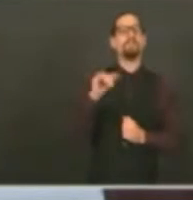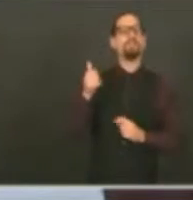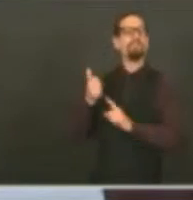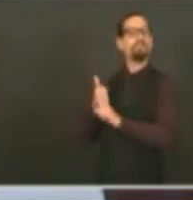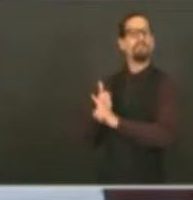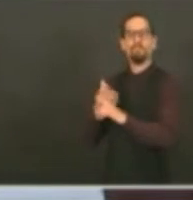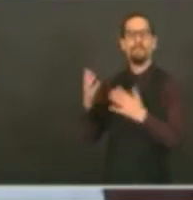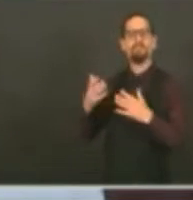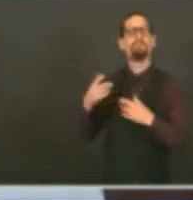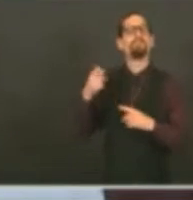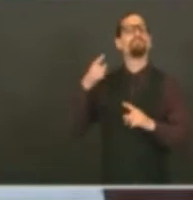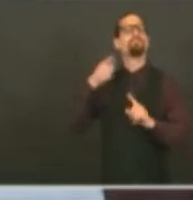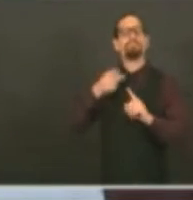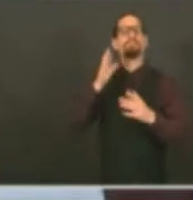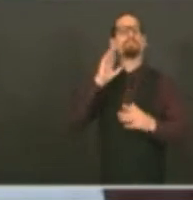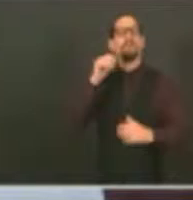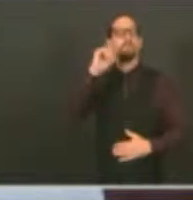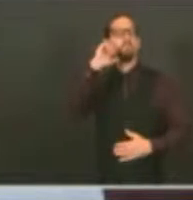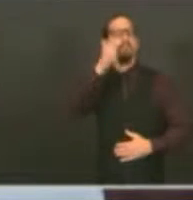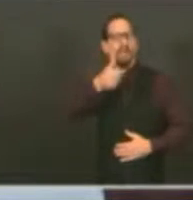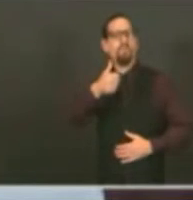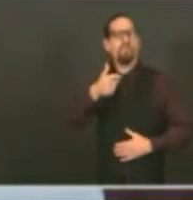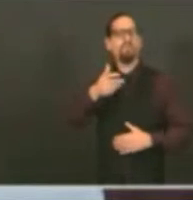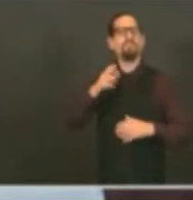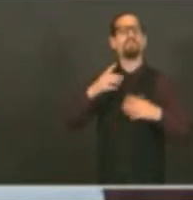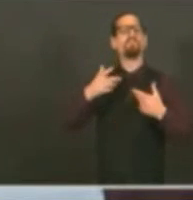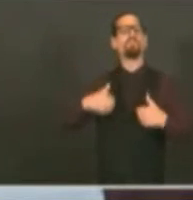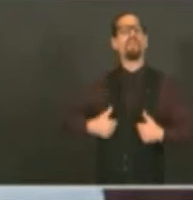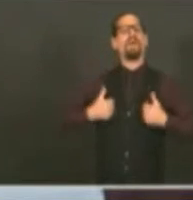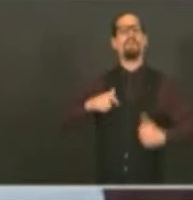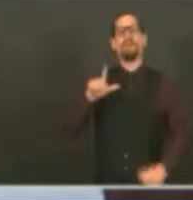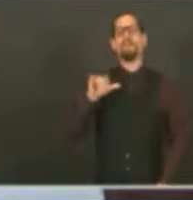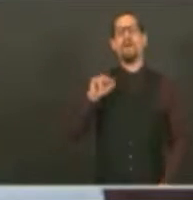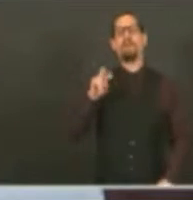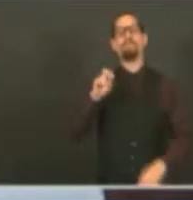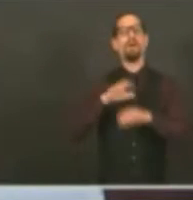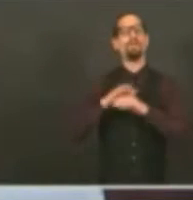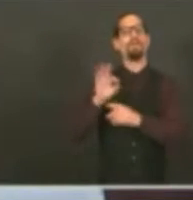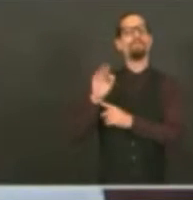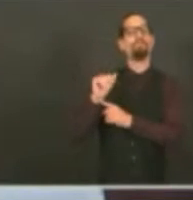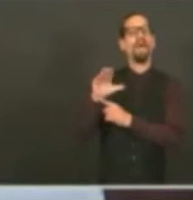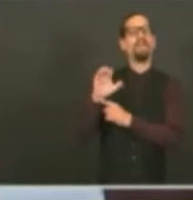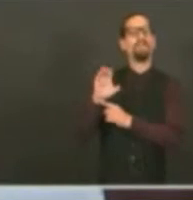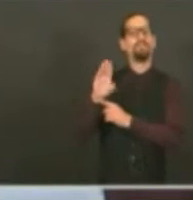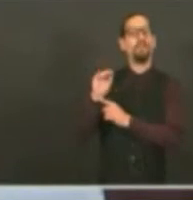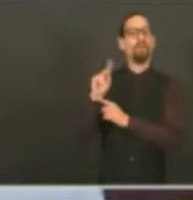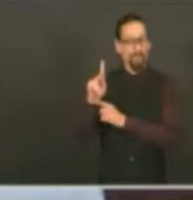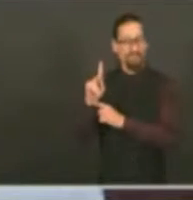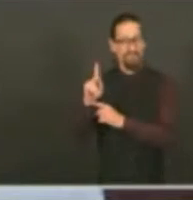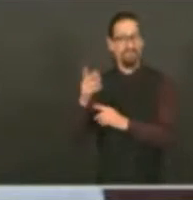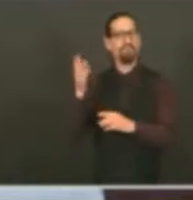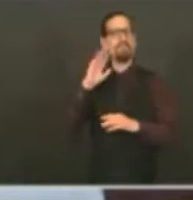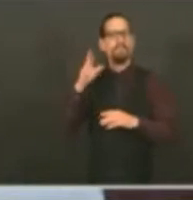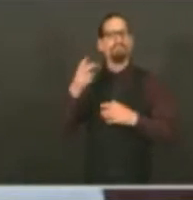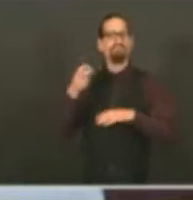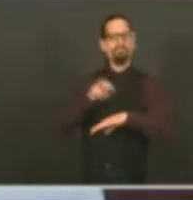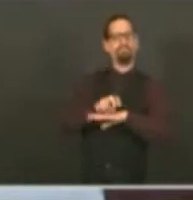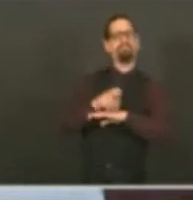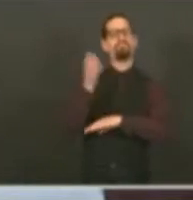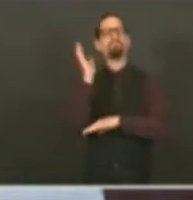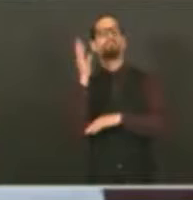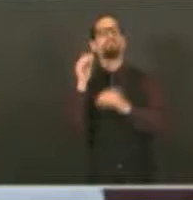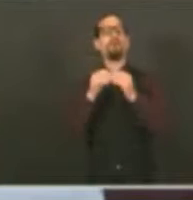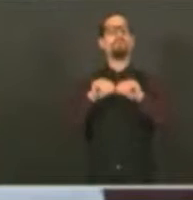1:30 on the Department of Health's Facebook page, and that will provide additional information about the vaccine. So